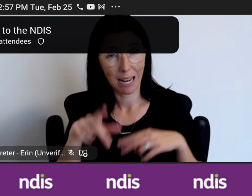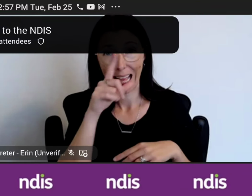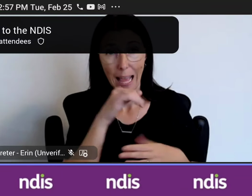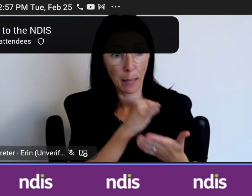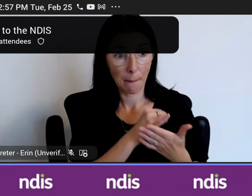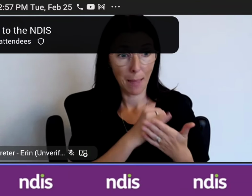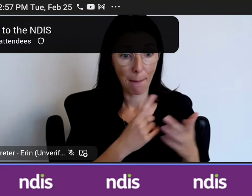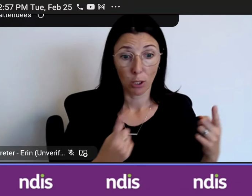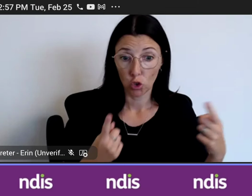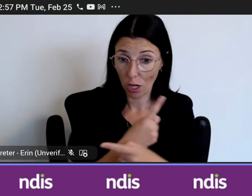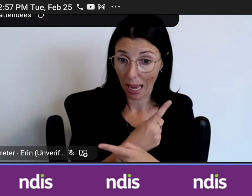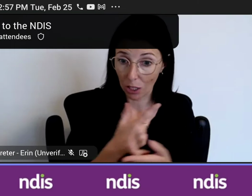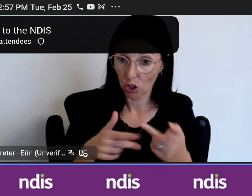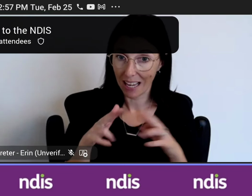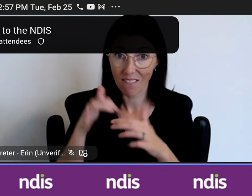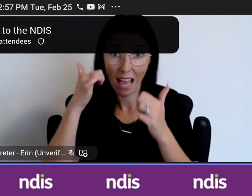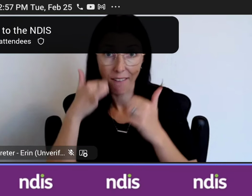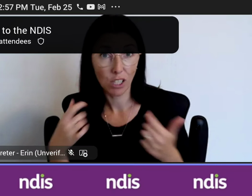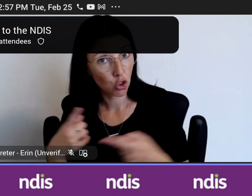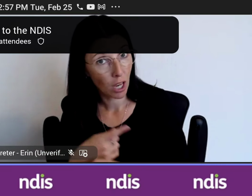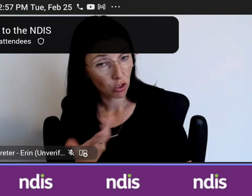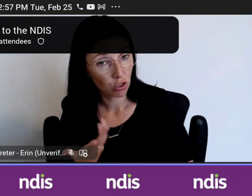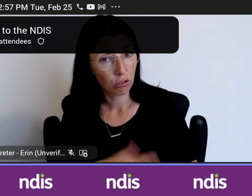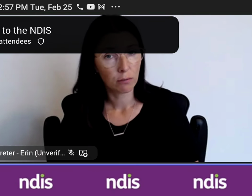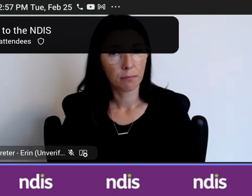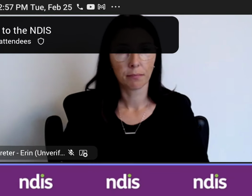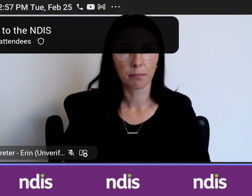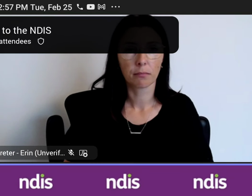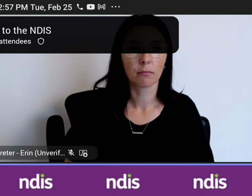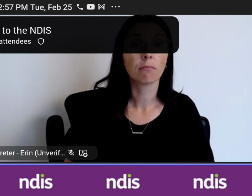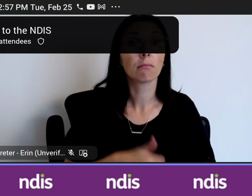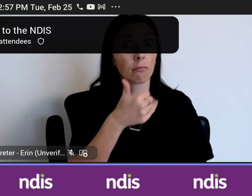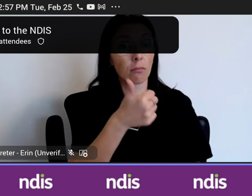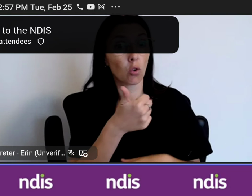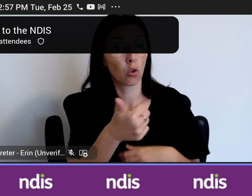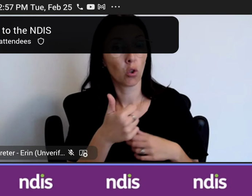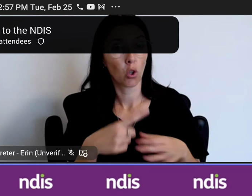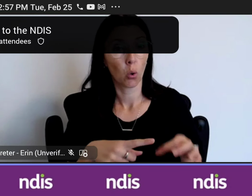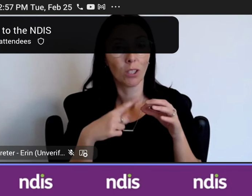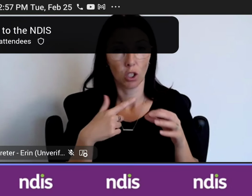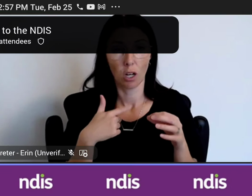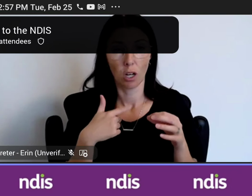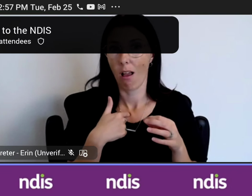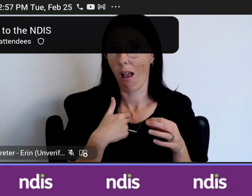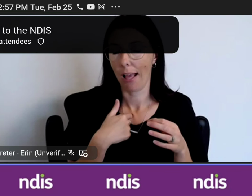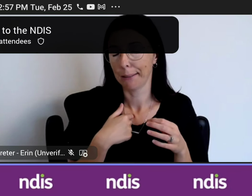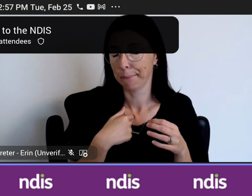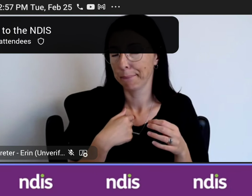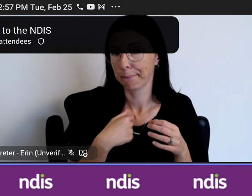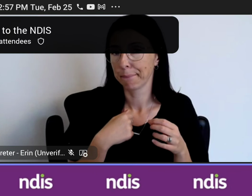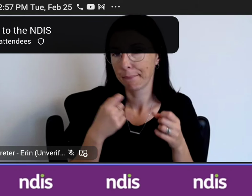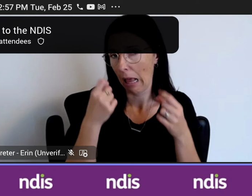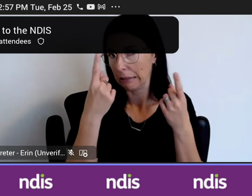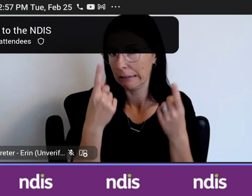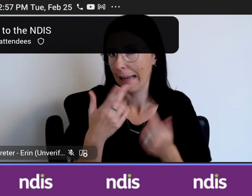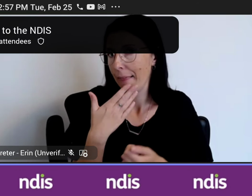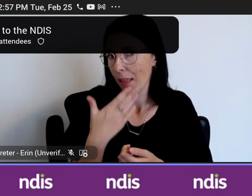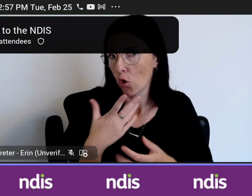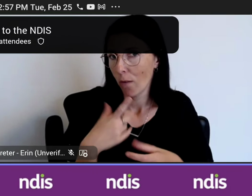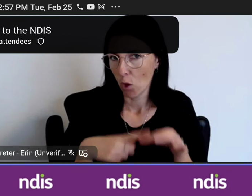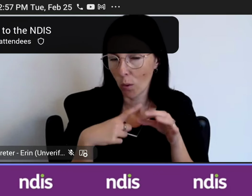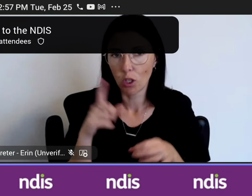changes? Yeah, that's another great question and one that I do appreciate. However, at this